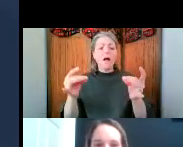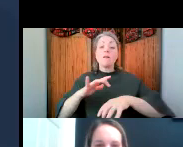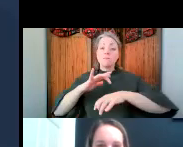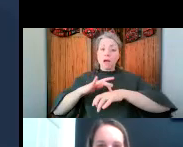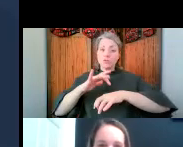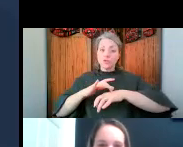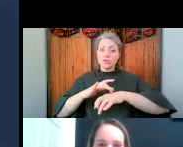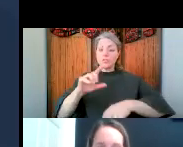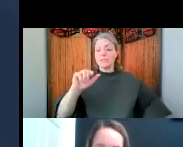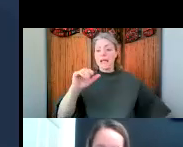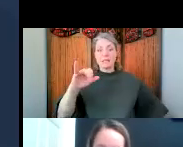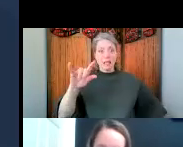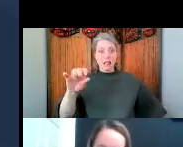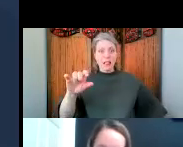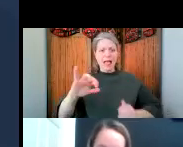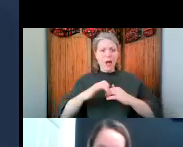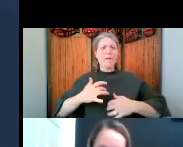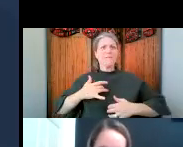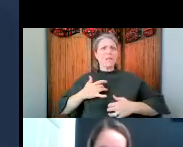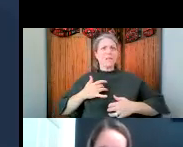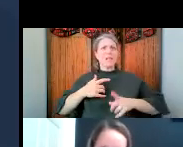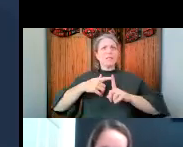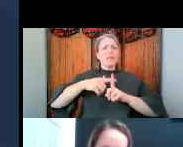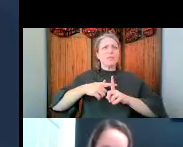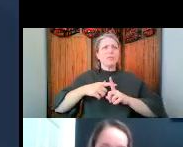perceive pressure, temperature, traction, and pain.